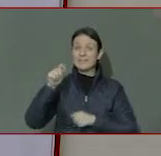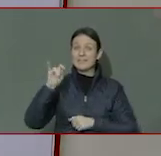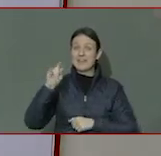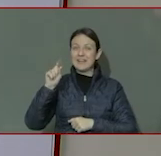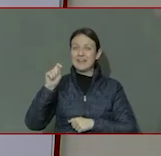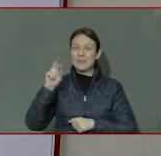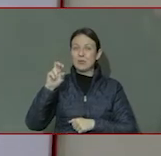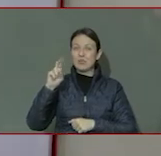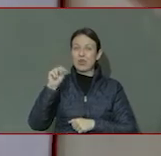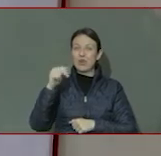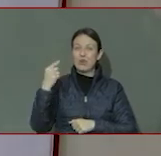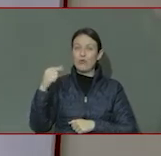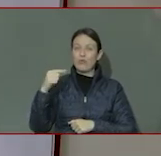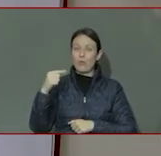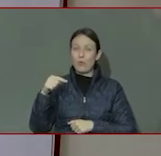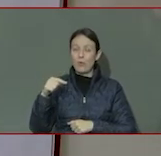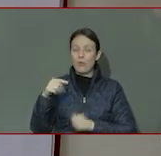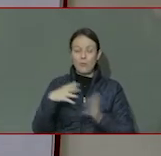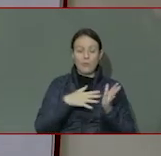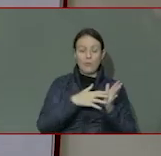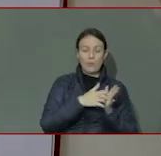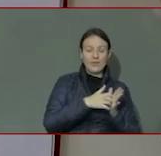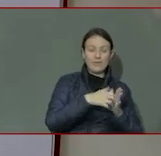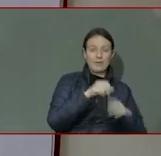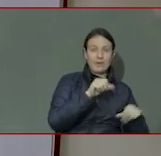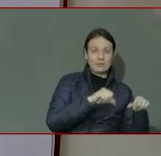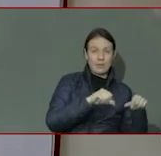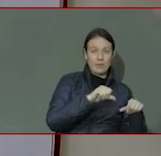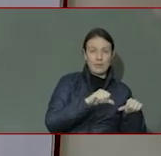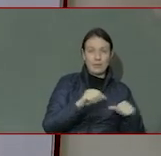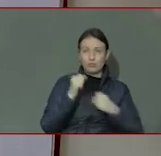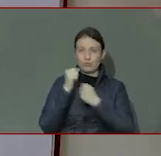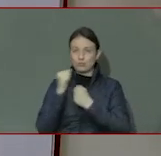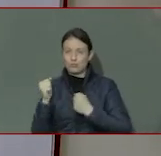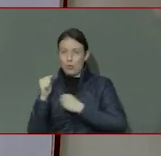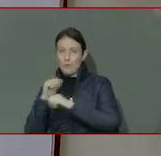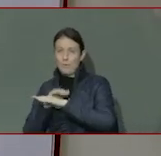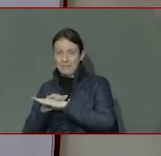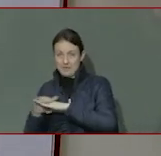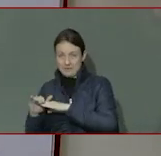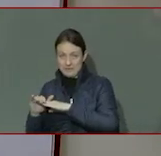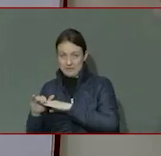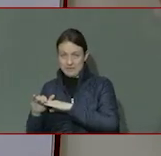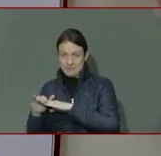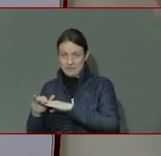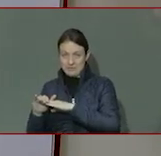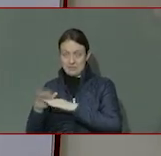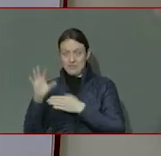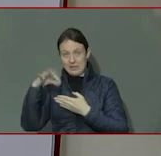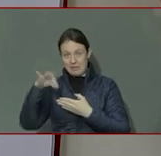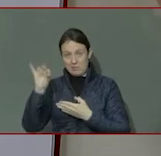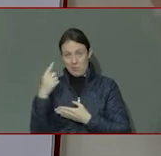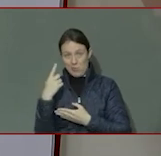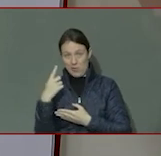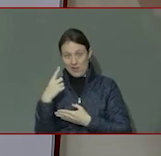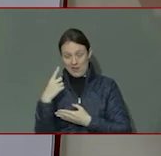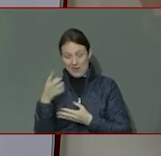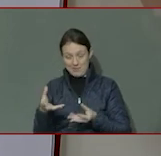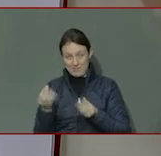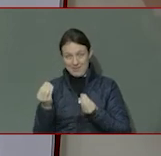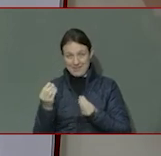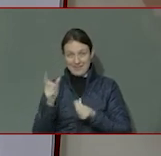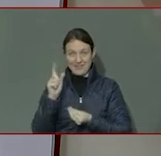between a weak acid and a strong base. That's the first mark. This is a